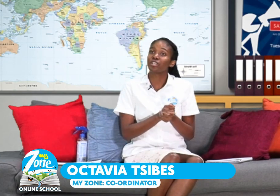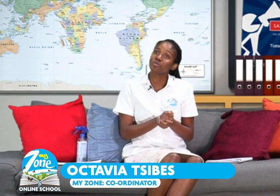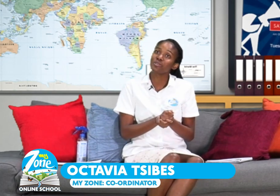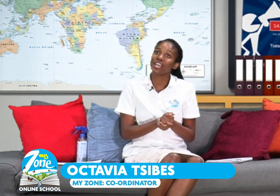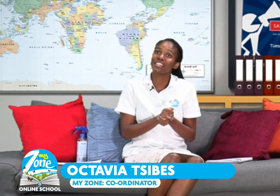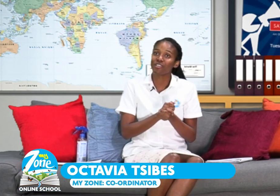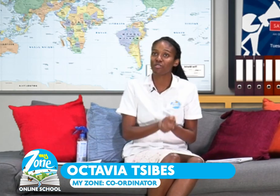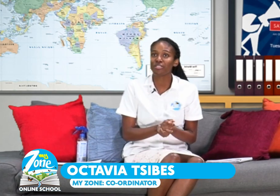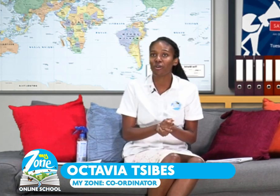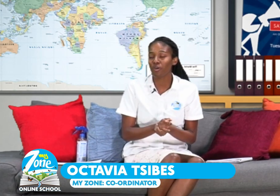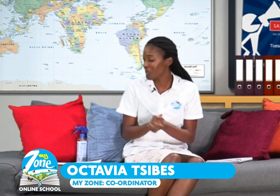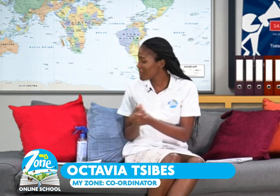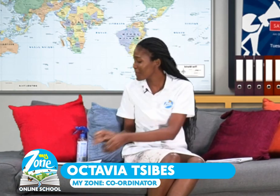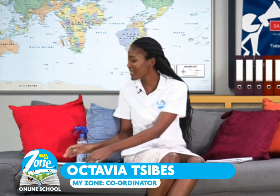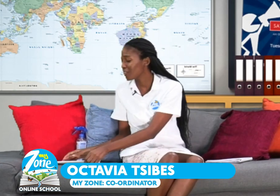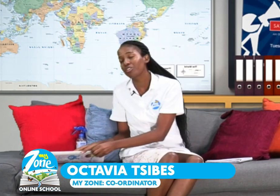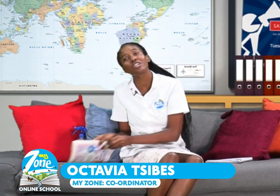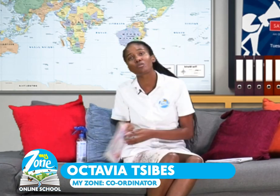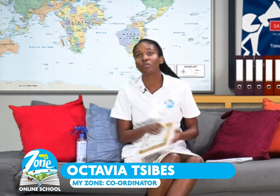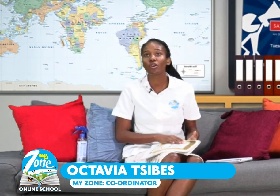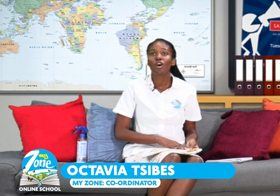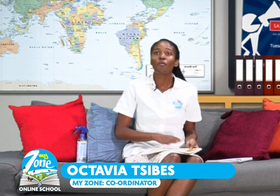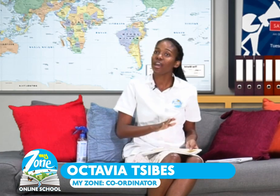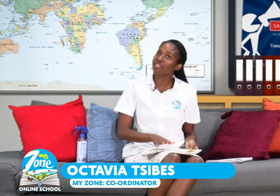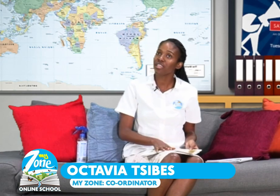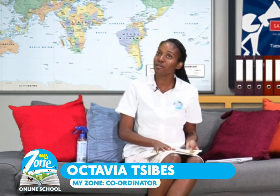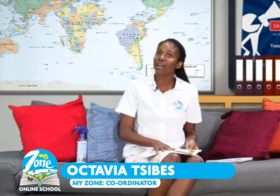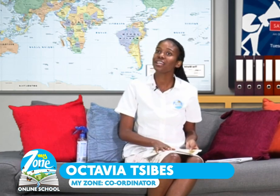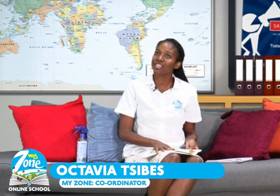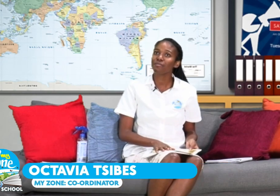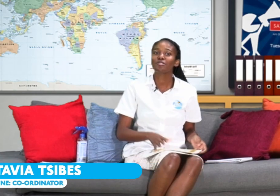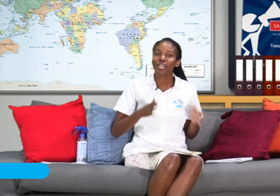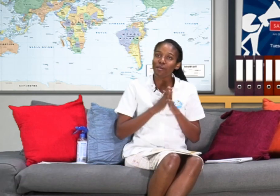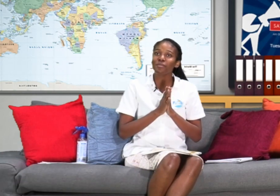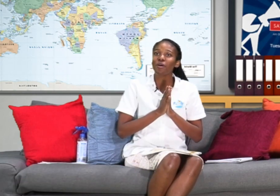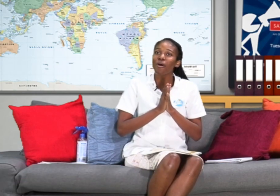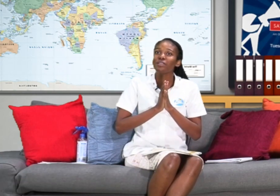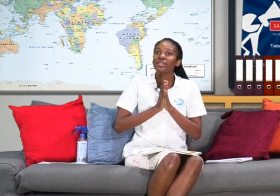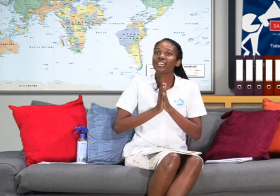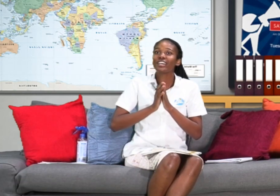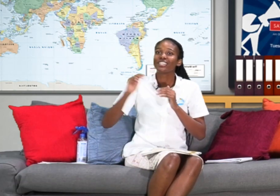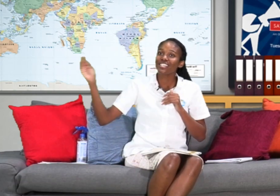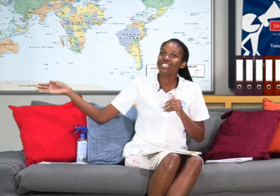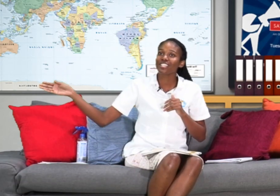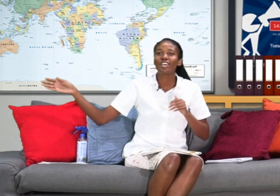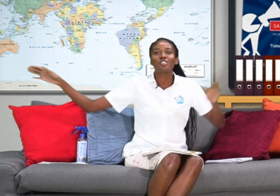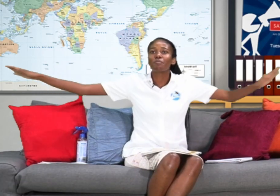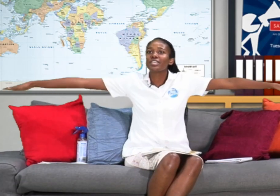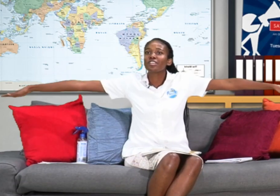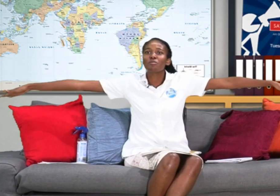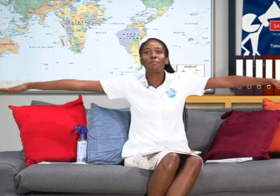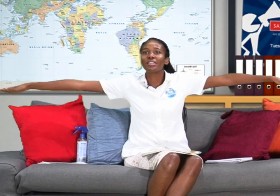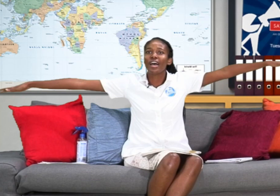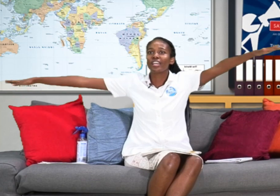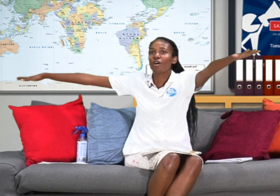the grade 2s and the grade 3s are going, remember that for this book, we have a theme, and the theme is to keep the 1 meter distance. So please,